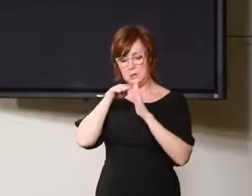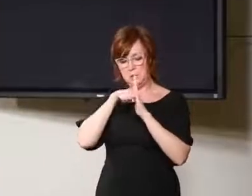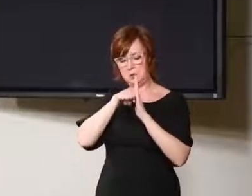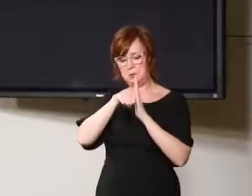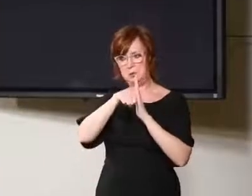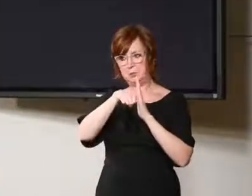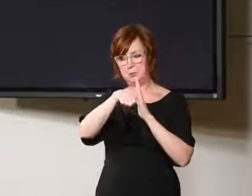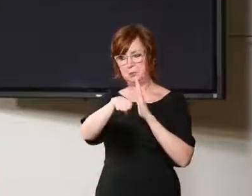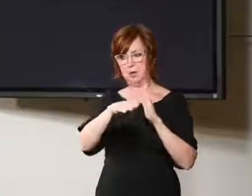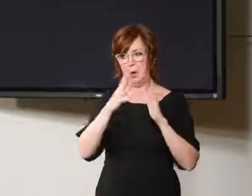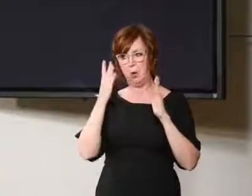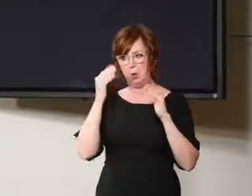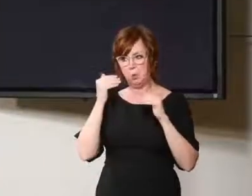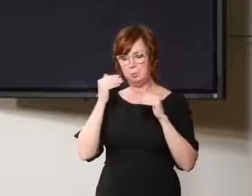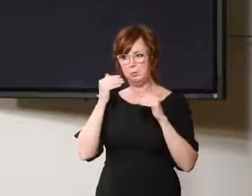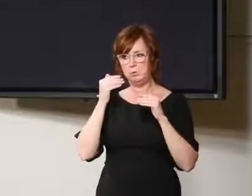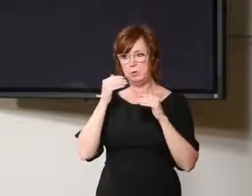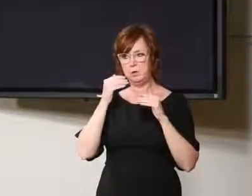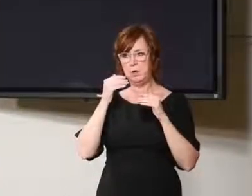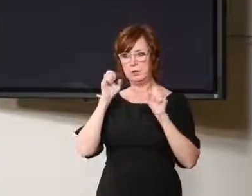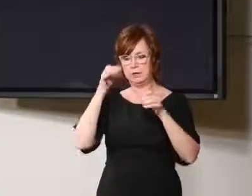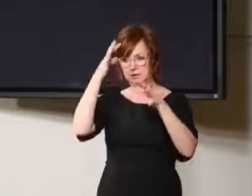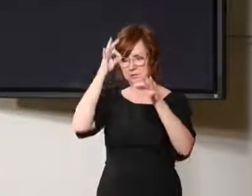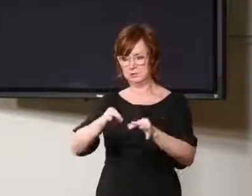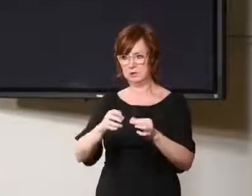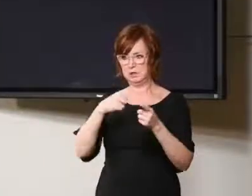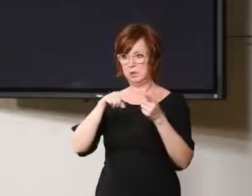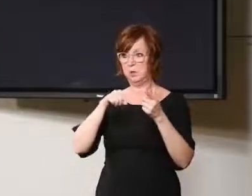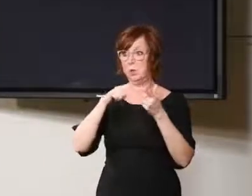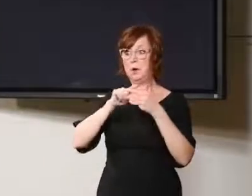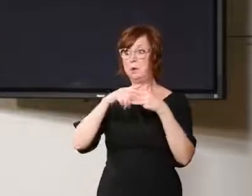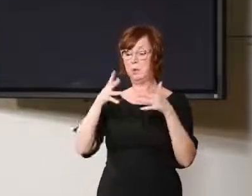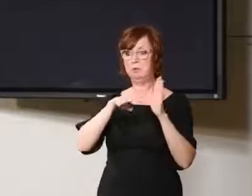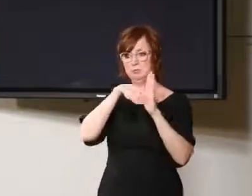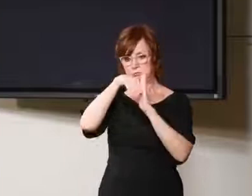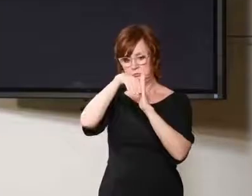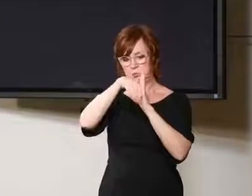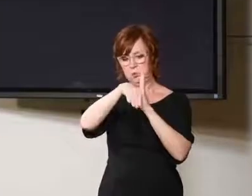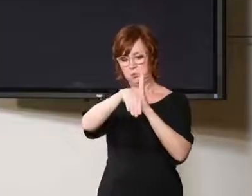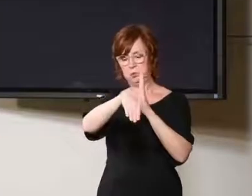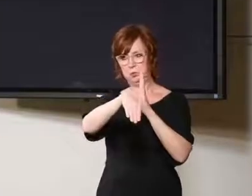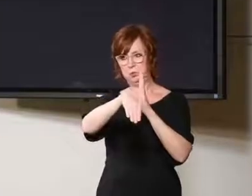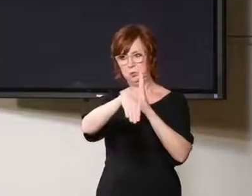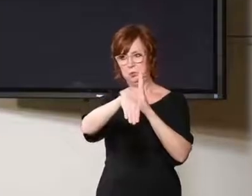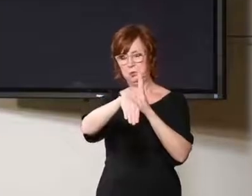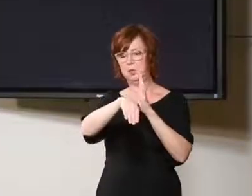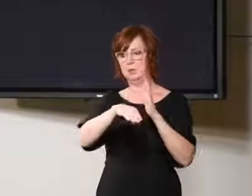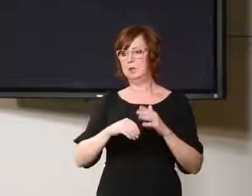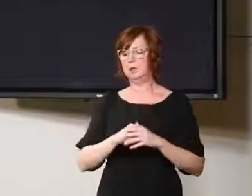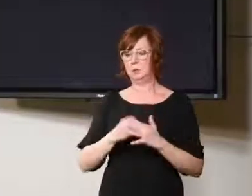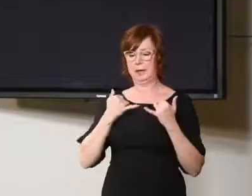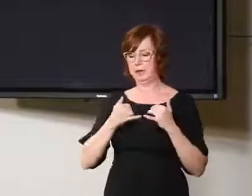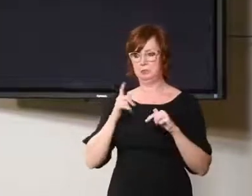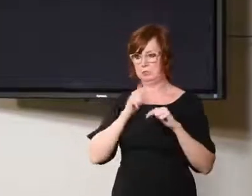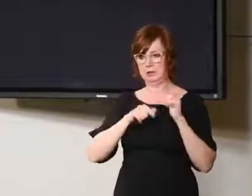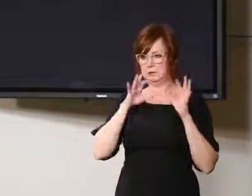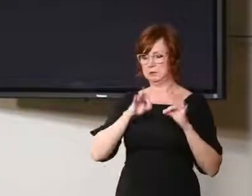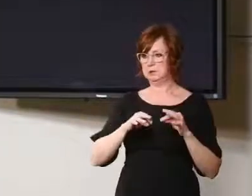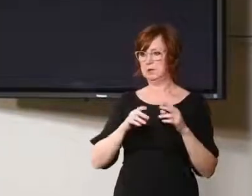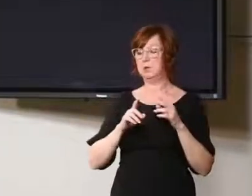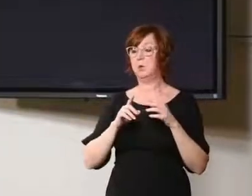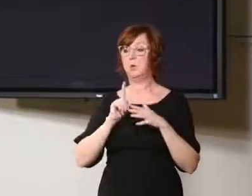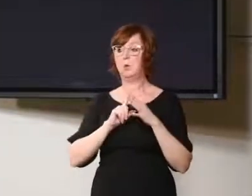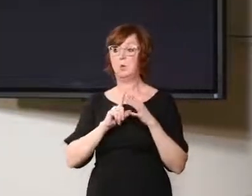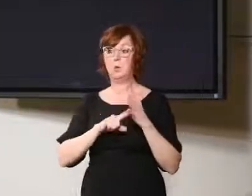Saskatchewan. So those would be decisions that would be made as we get to those days. What I have seen is, and maybe not